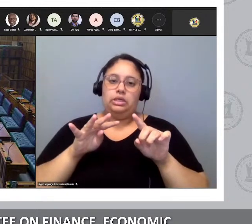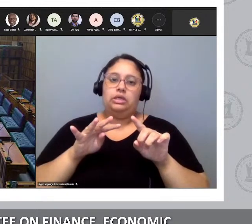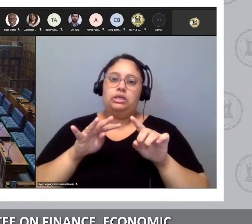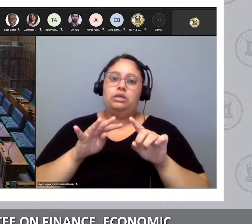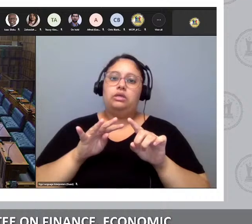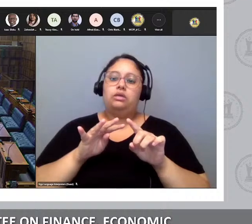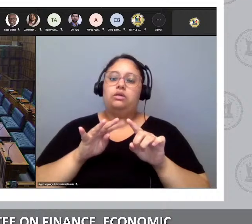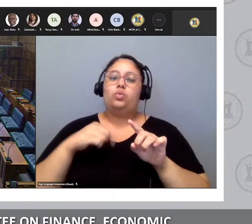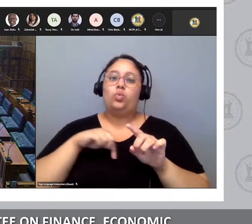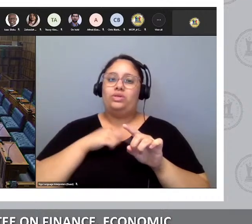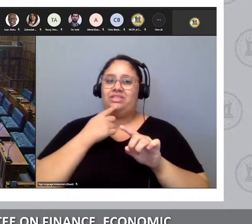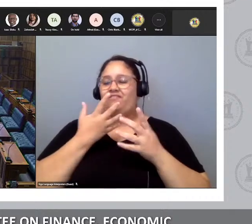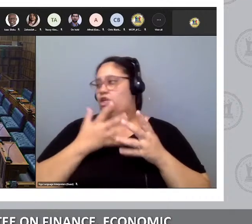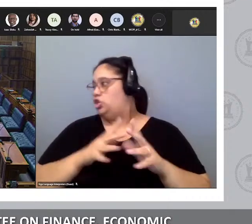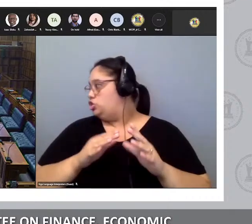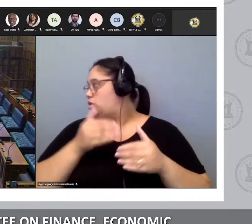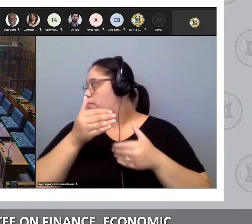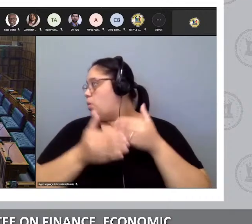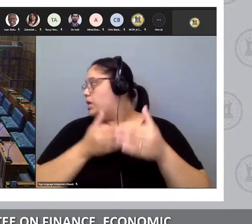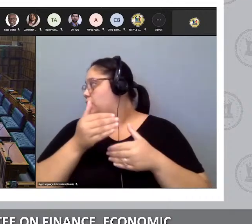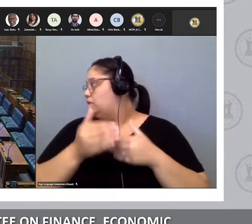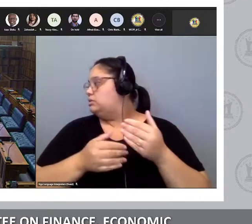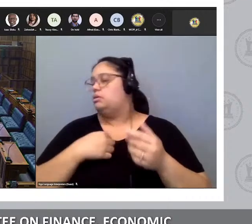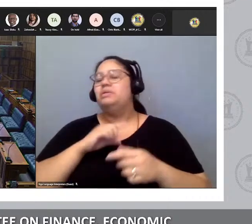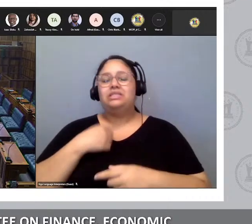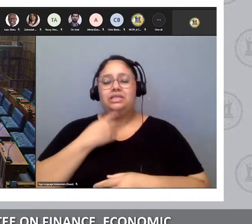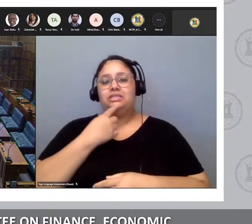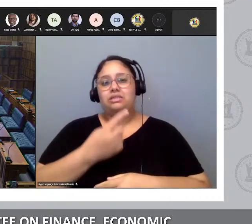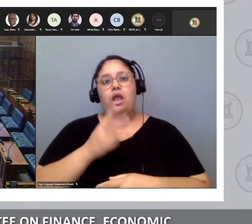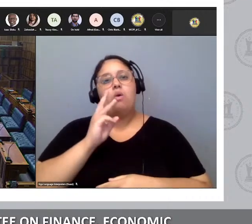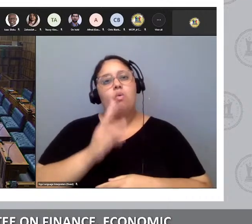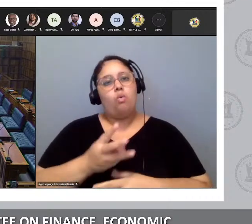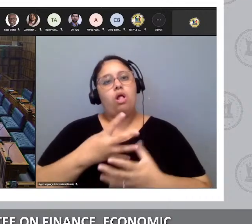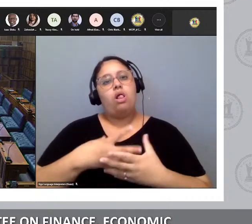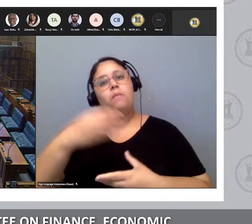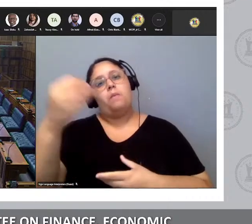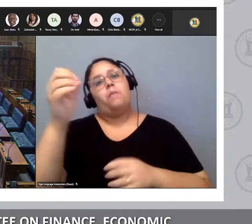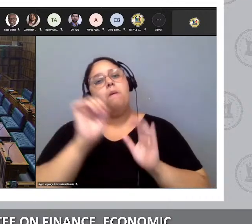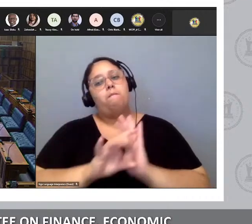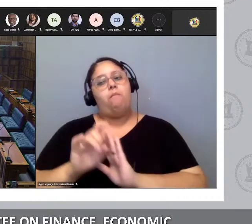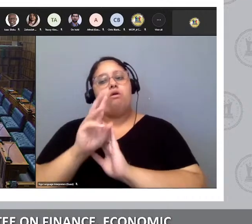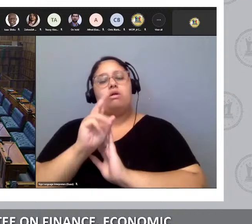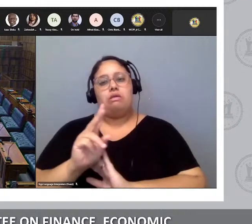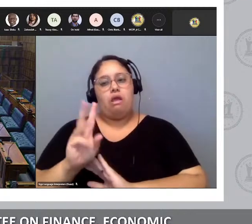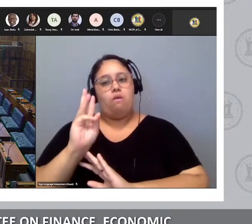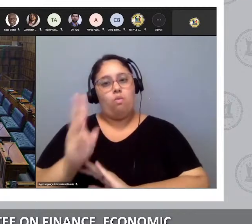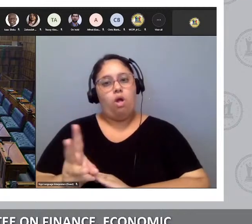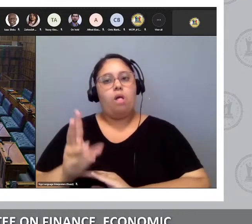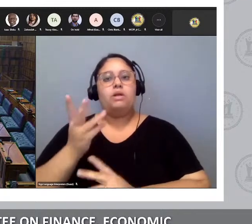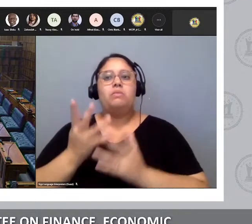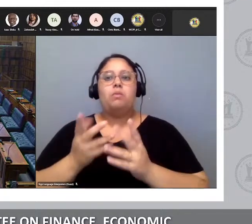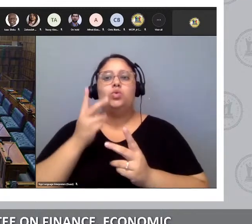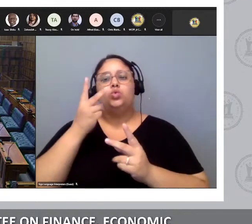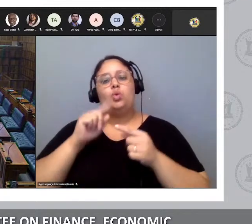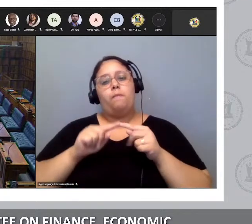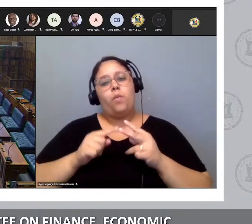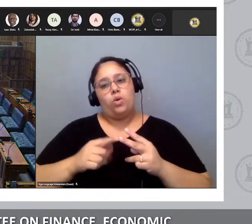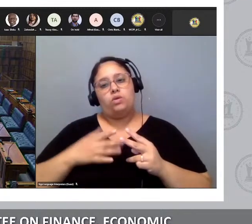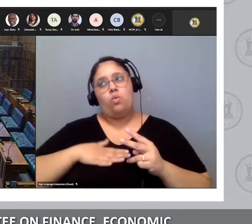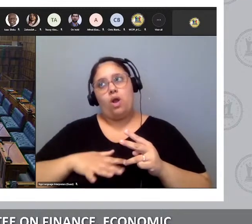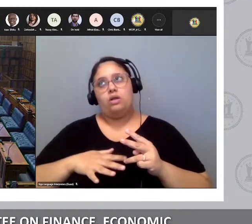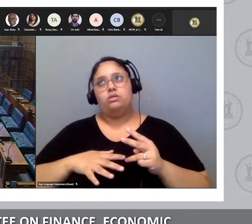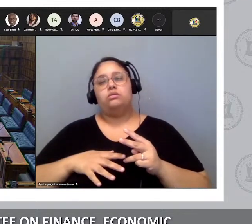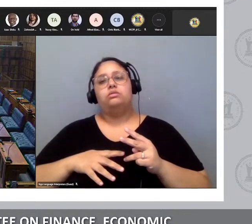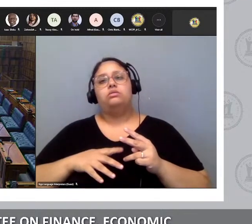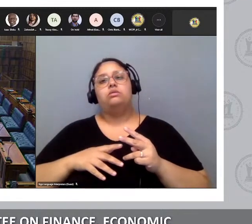um and we said that that is in progress and I did make mention that we will be going out to Market again but I just maybe want to make two points uh chairperson and